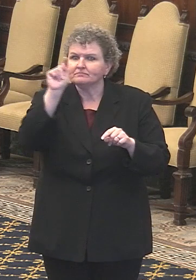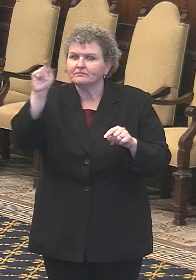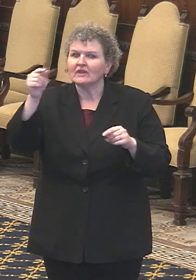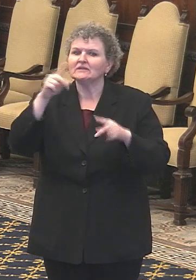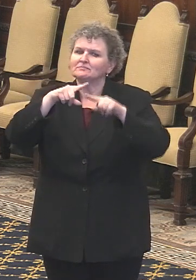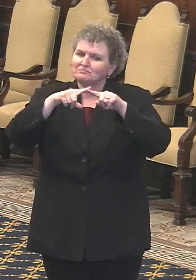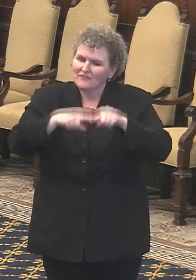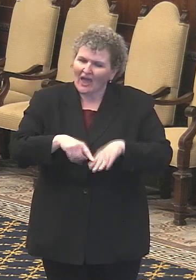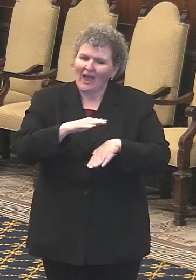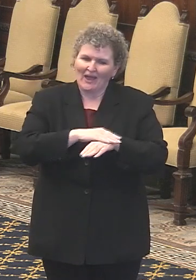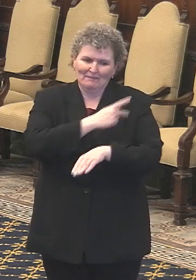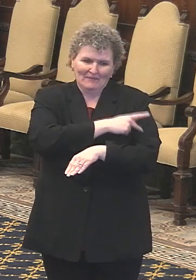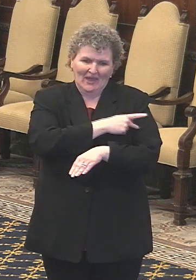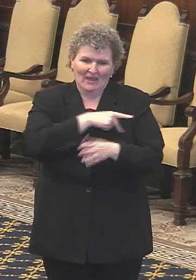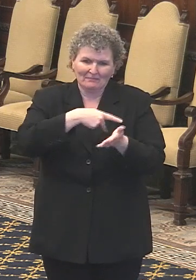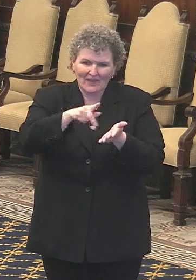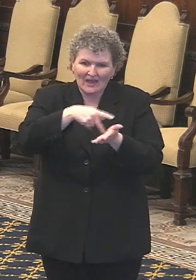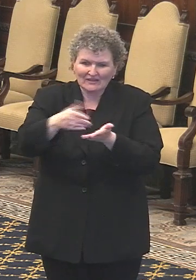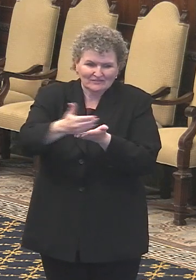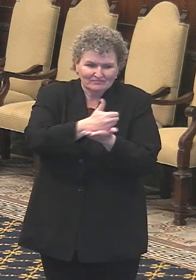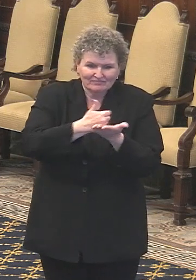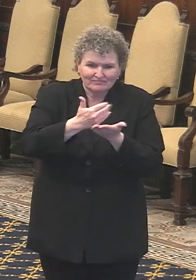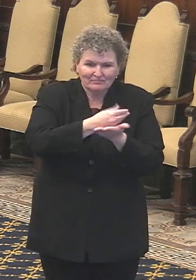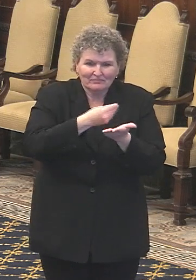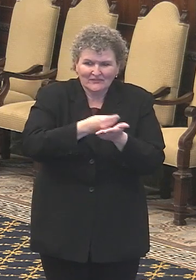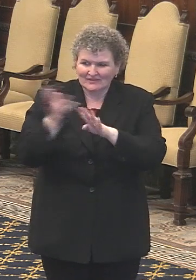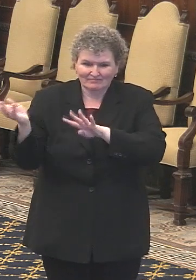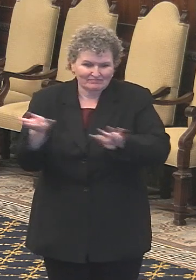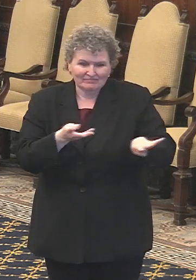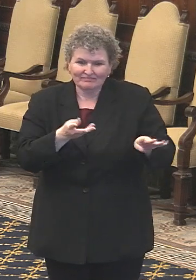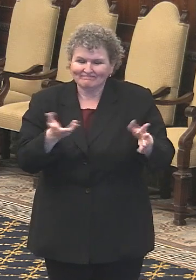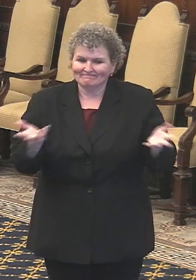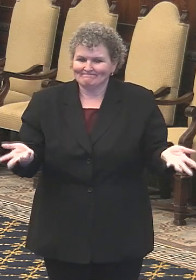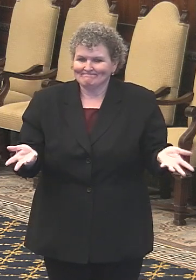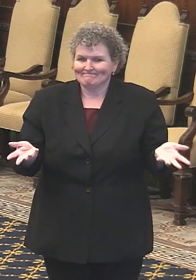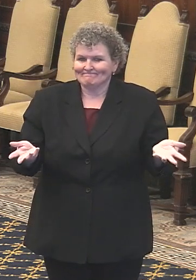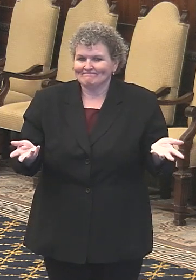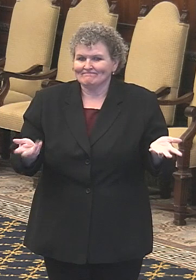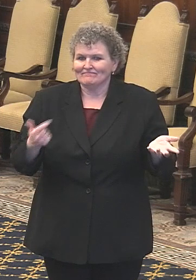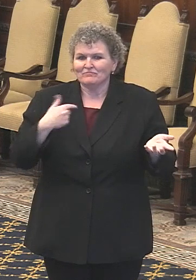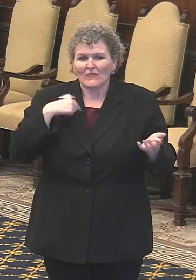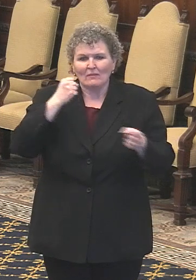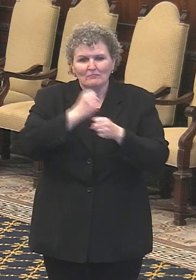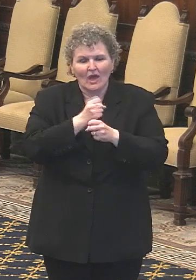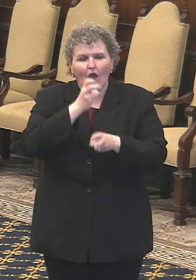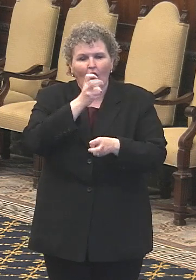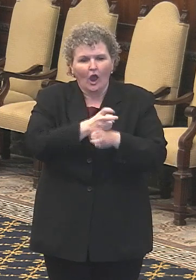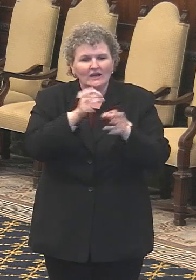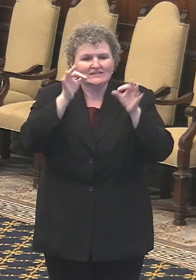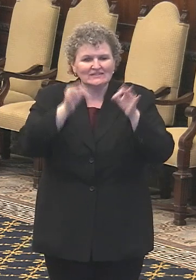being in hospitals in order to stay afloat, and so they may be, having to face some difficult decisions. The